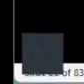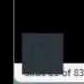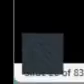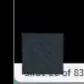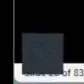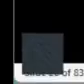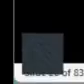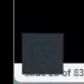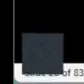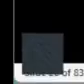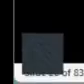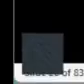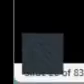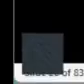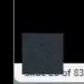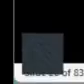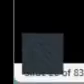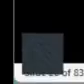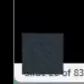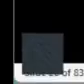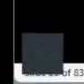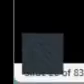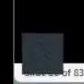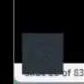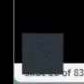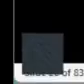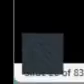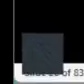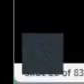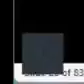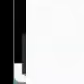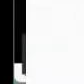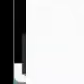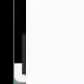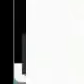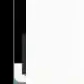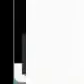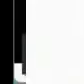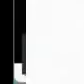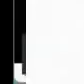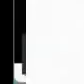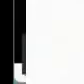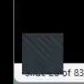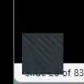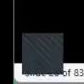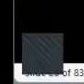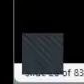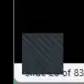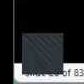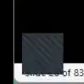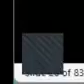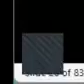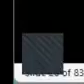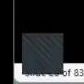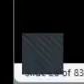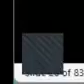Tourette's, and even stutter. So UCPIO has been around for 40 years. Woohoo! And they're having this big party at the Iceplex